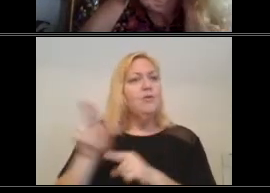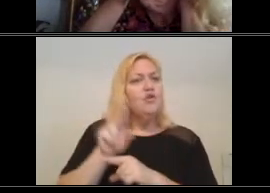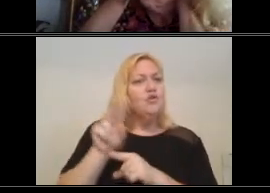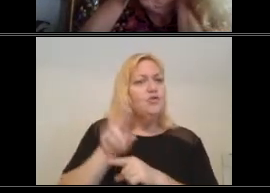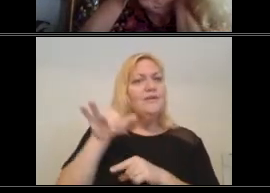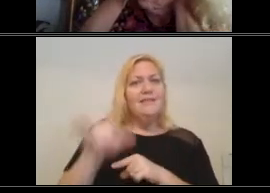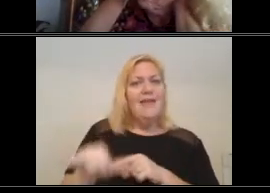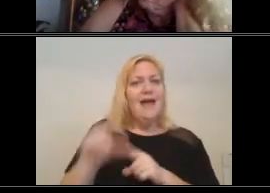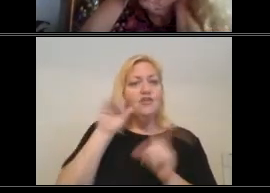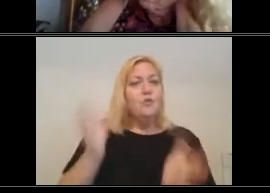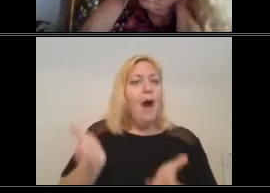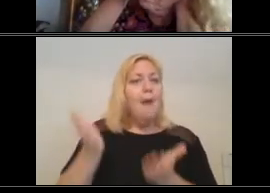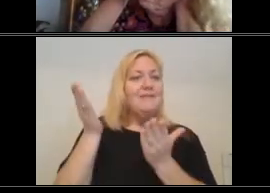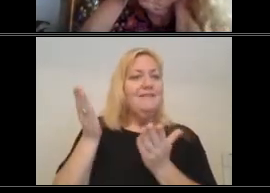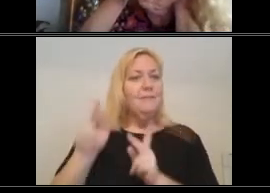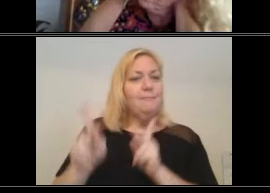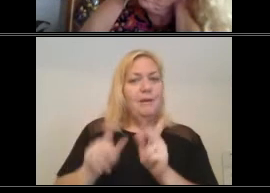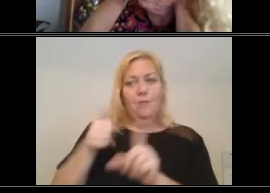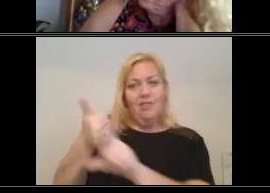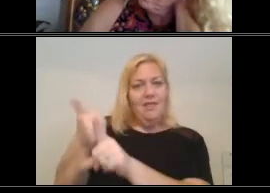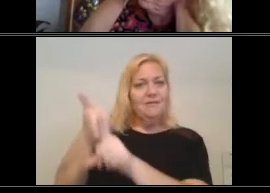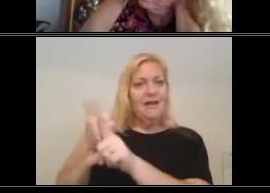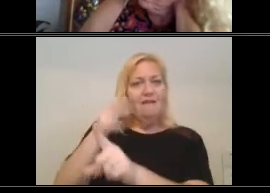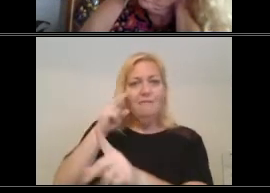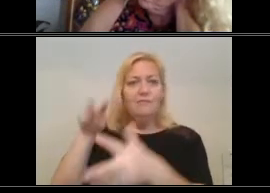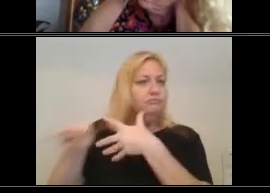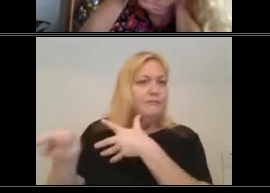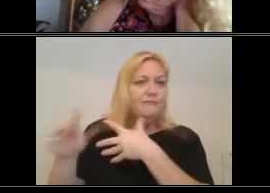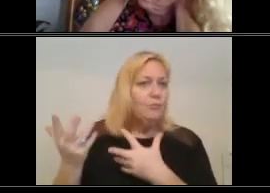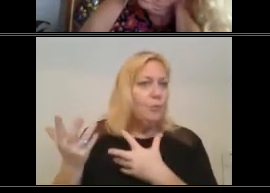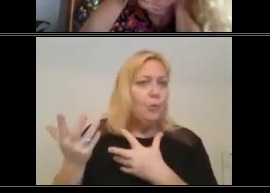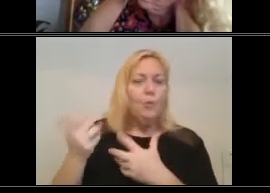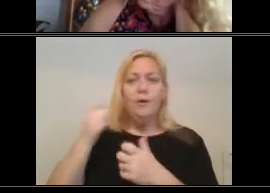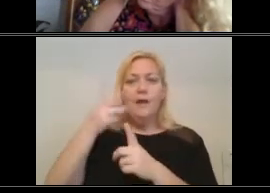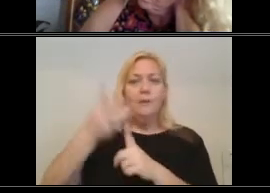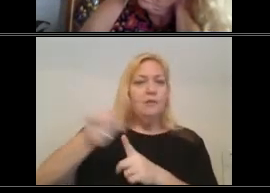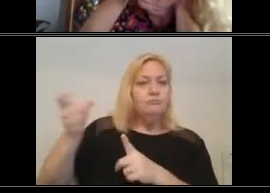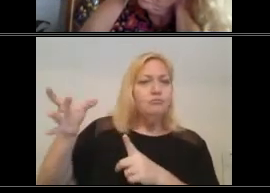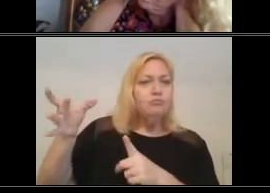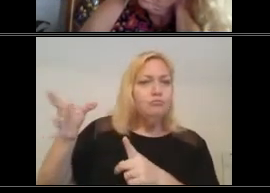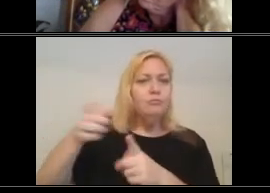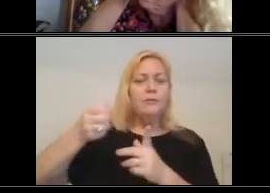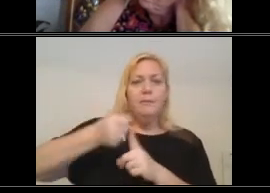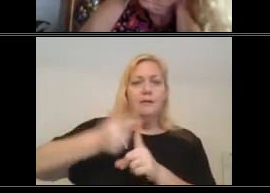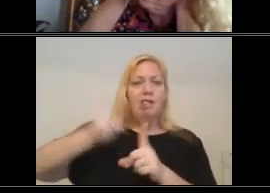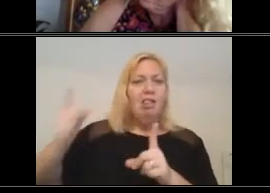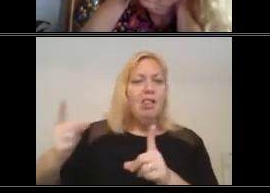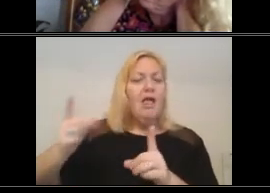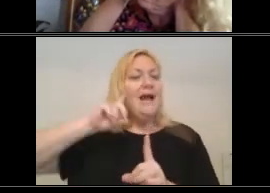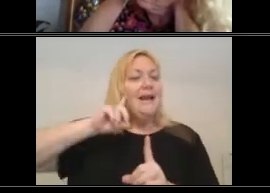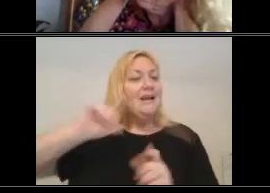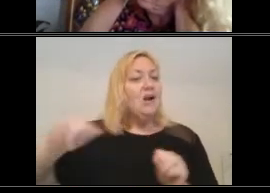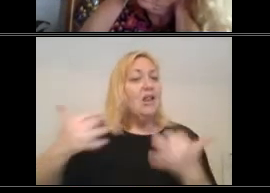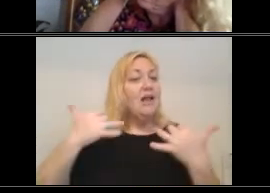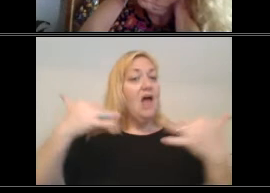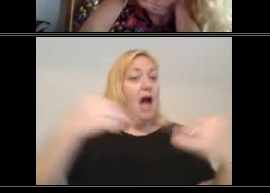to uplift folks who have been invisibilized, who have been marginalized. I definitely got to hear from a lot of the audience members